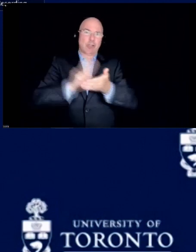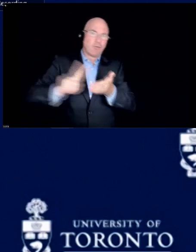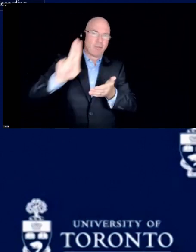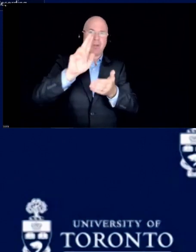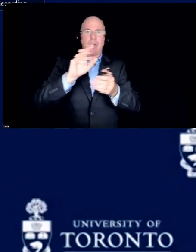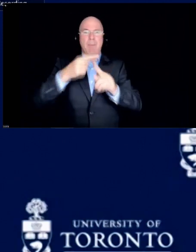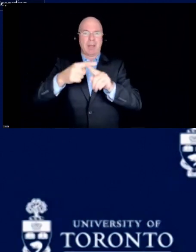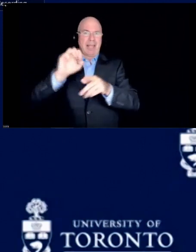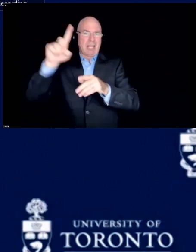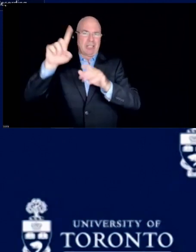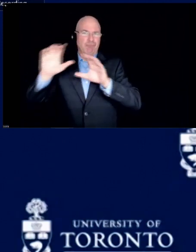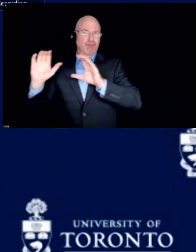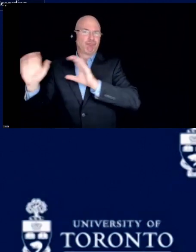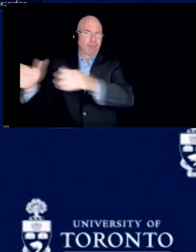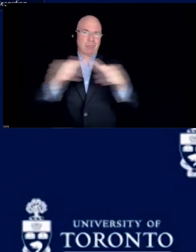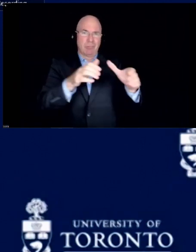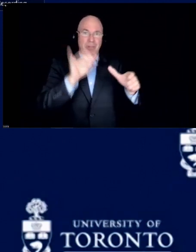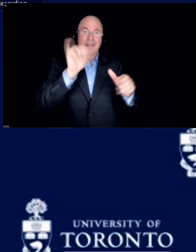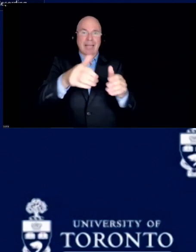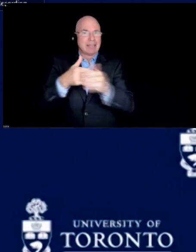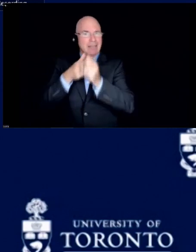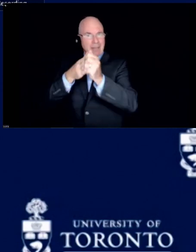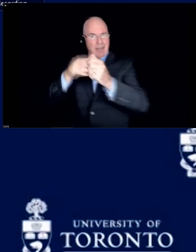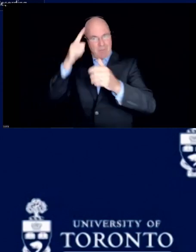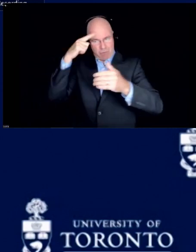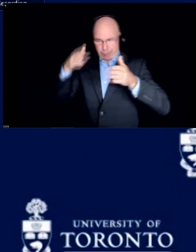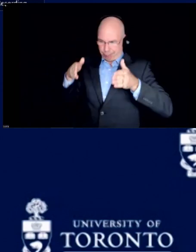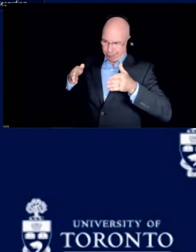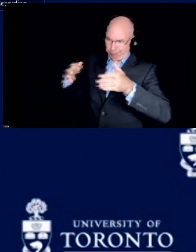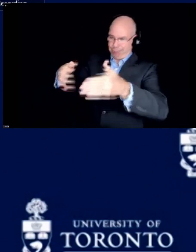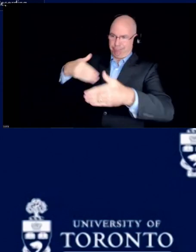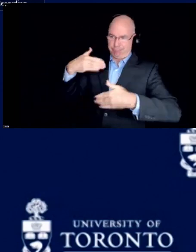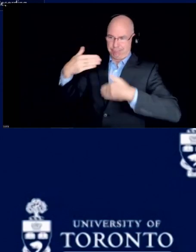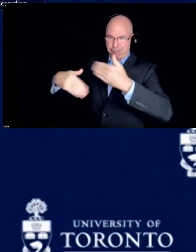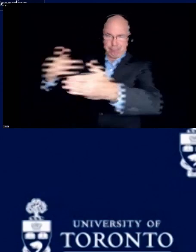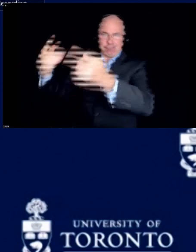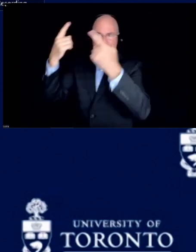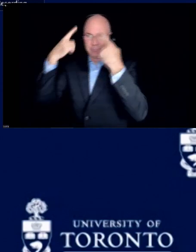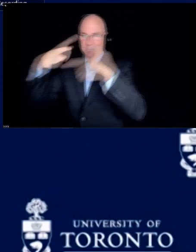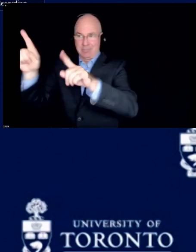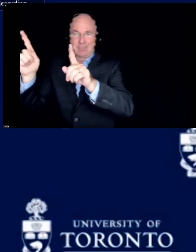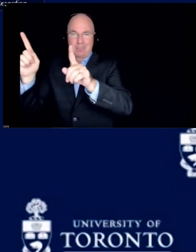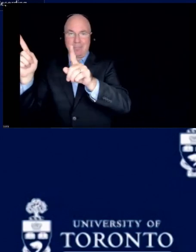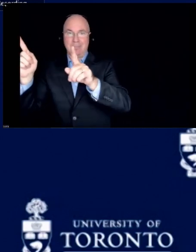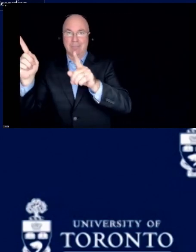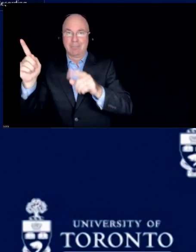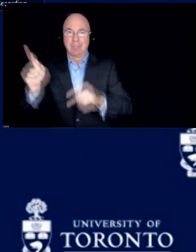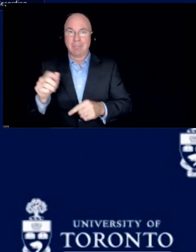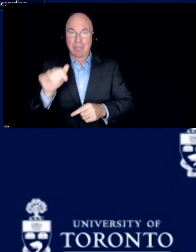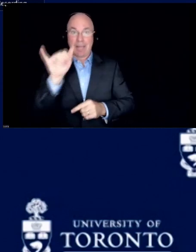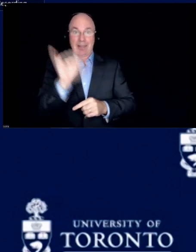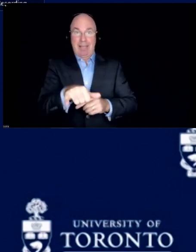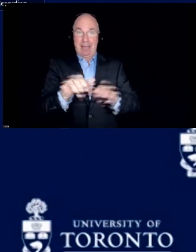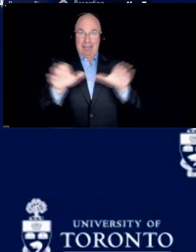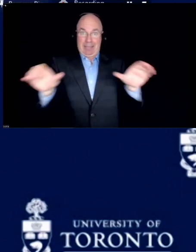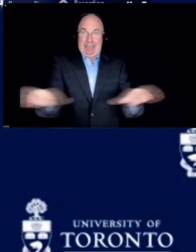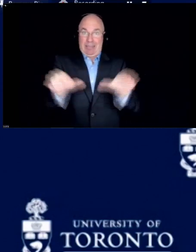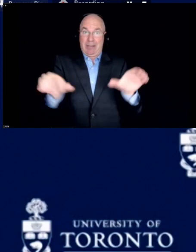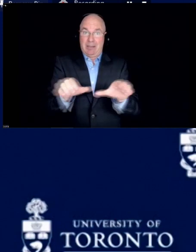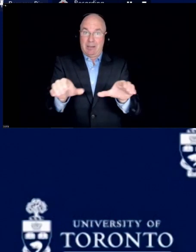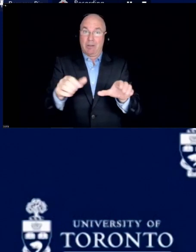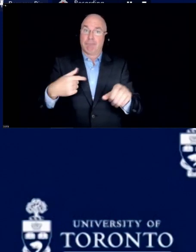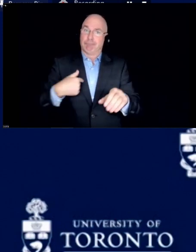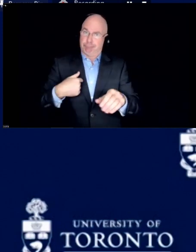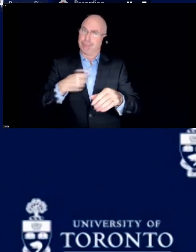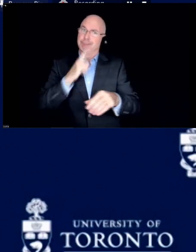sector. It'll be a guide to set us on a path of success. With this action undertaken in the spirit of the Charter, we firmly anchor our